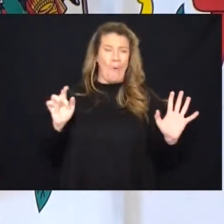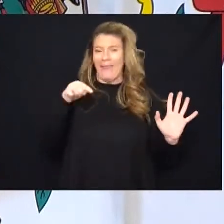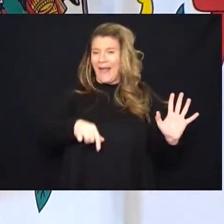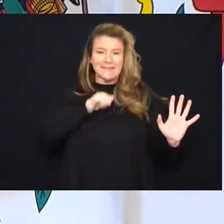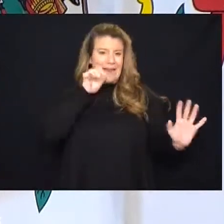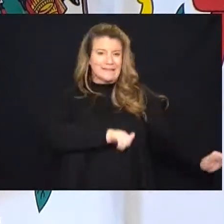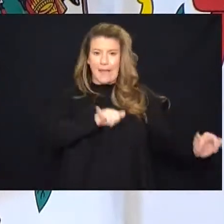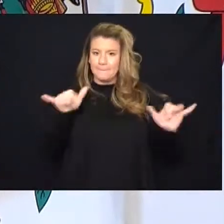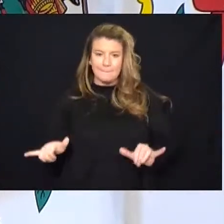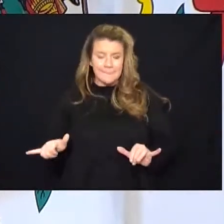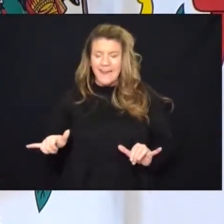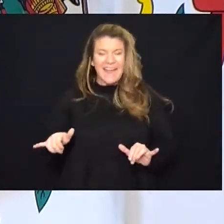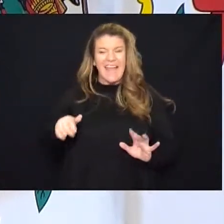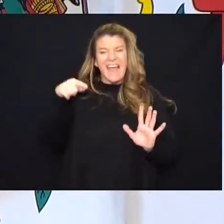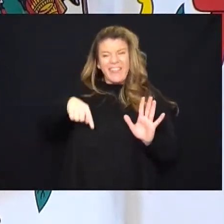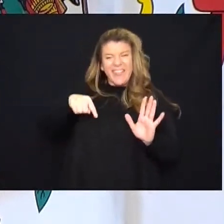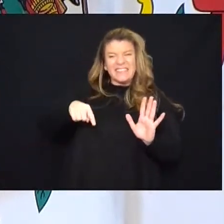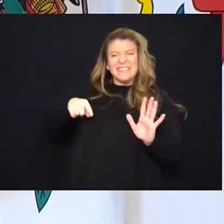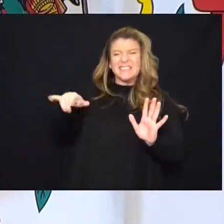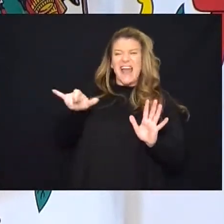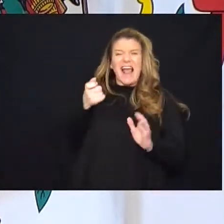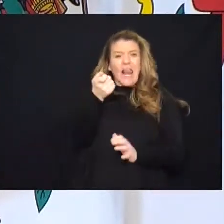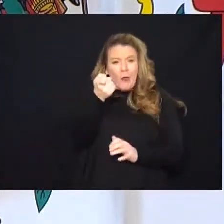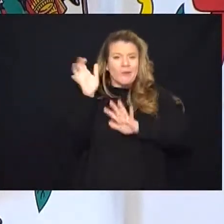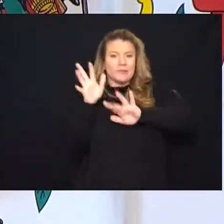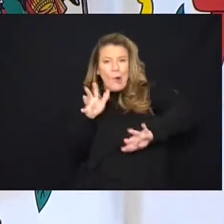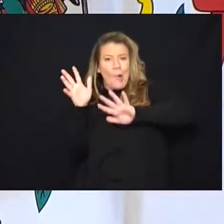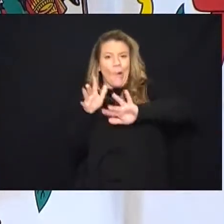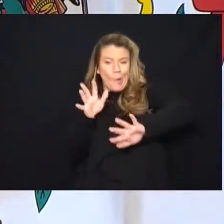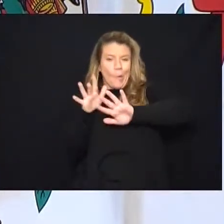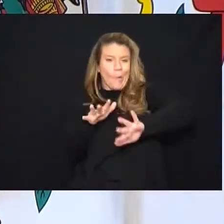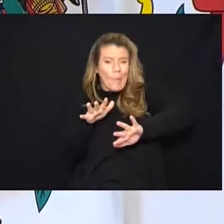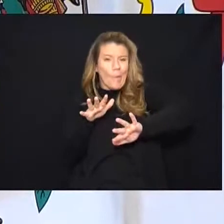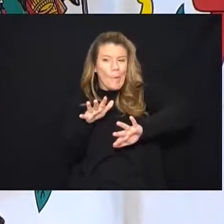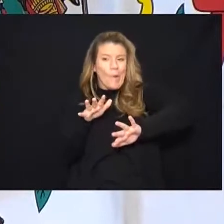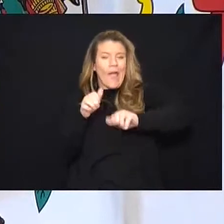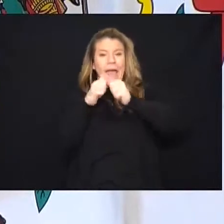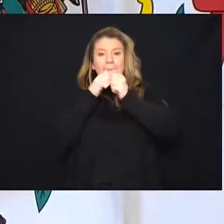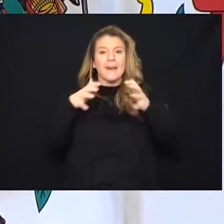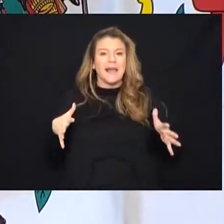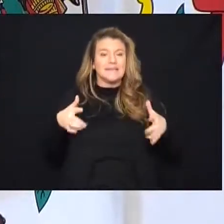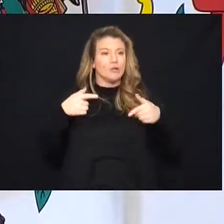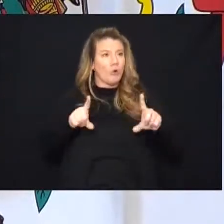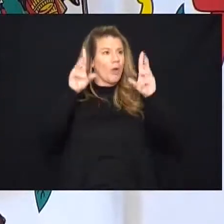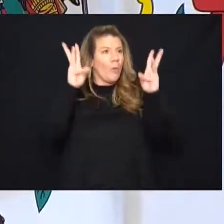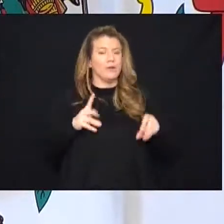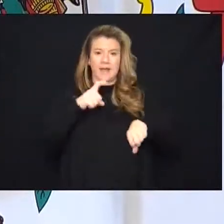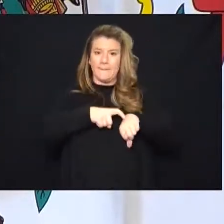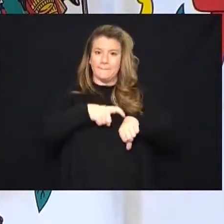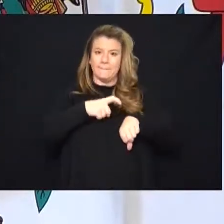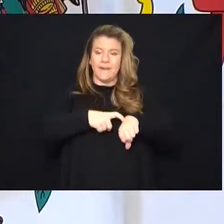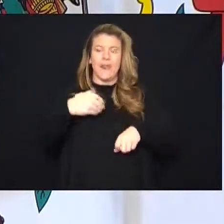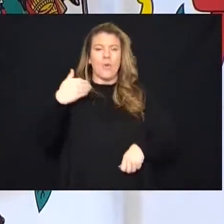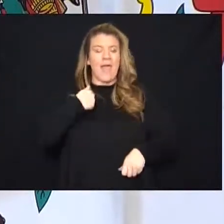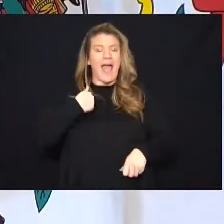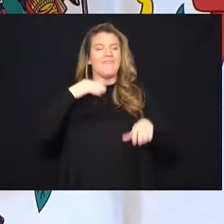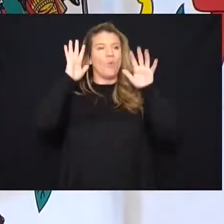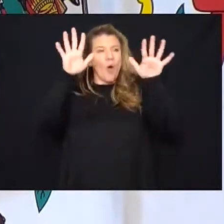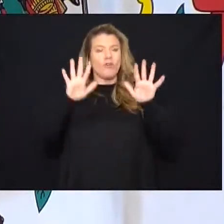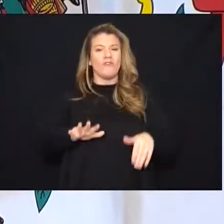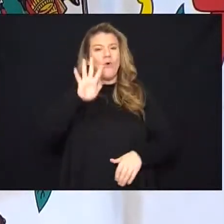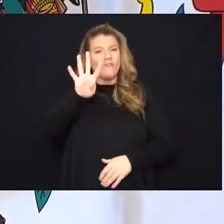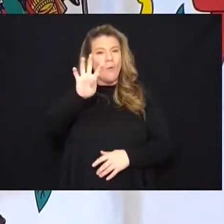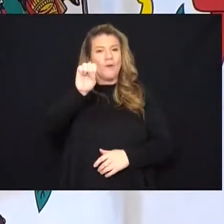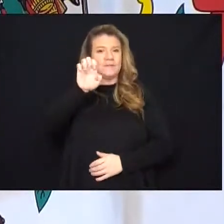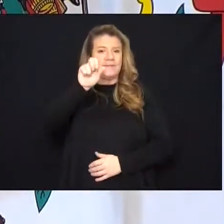just a little bit of snowstorm and a blessing at wintertime that we have these wonderful 4 seasons.